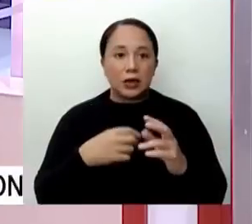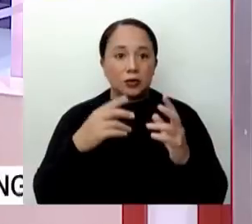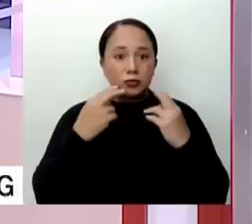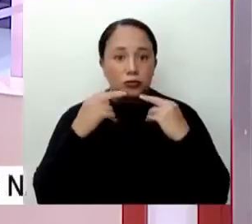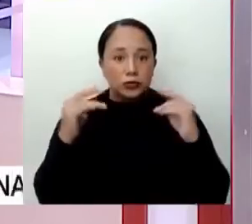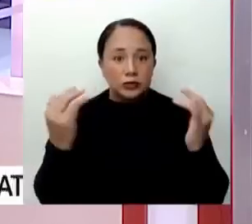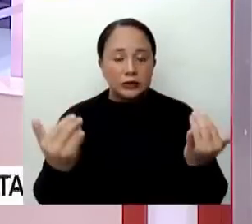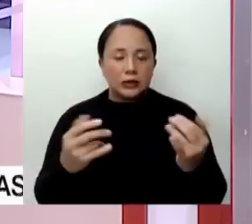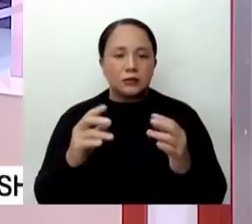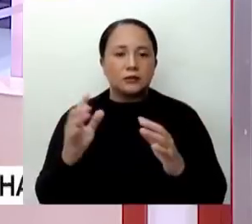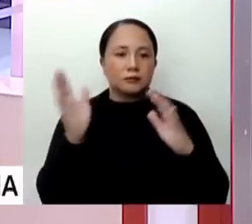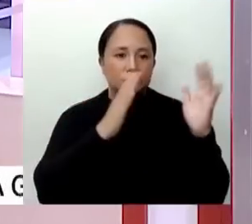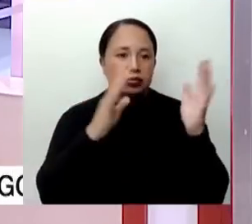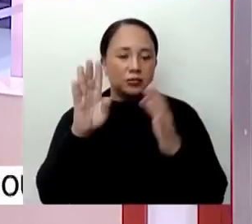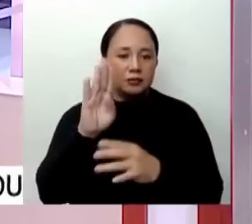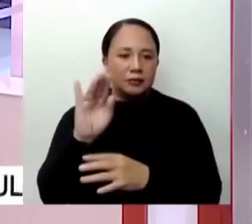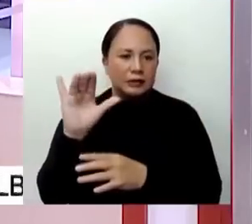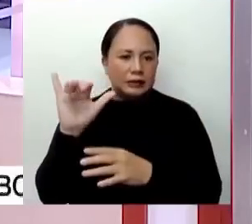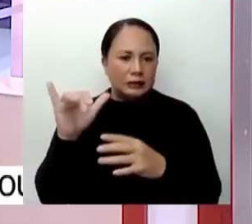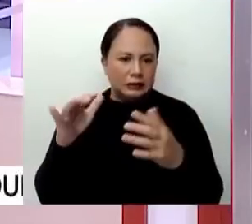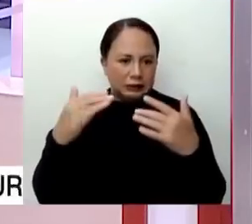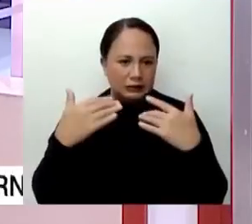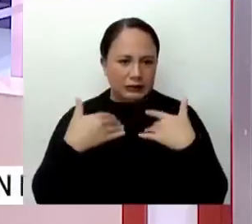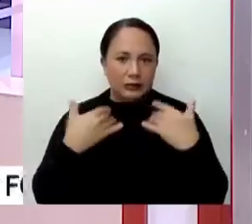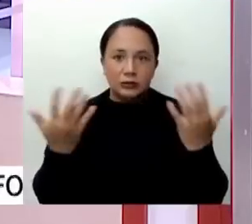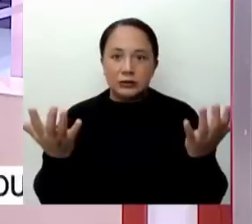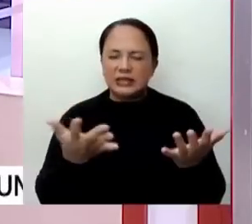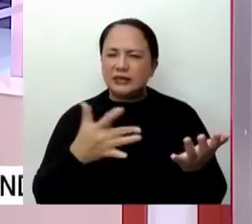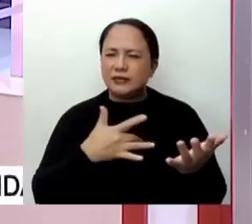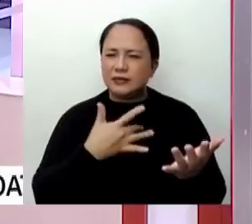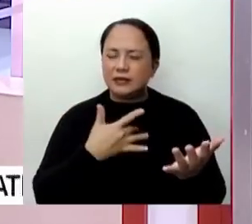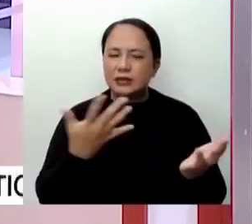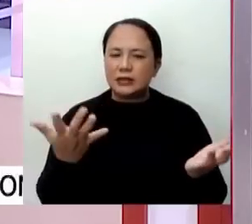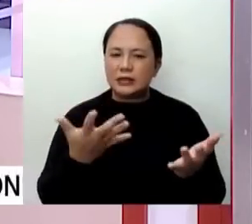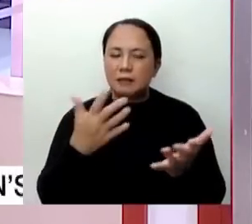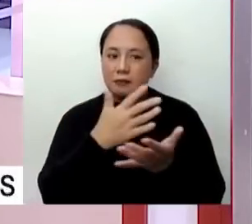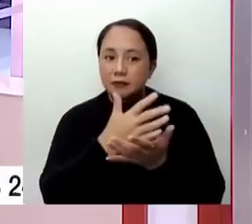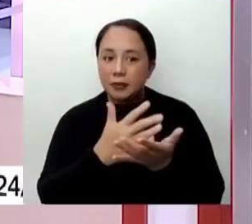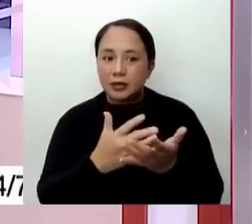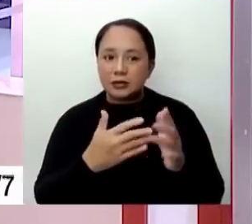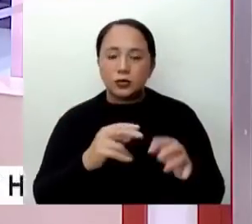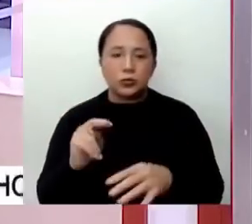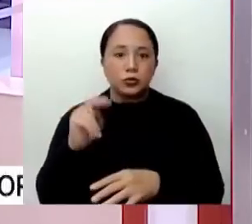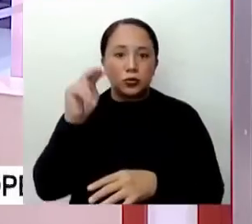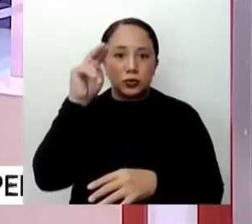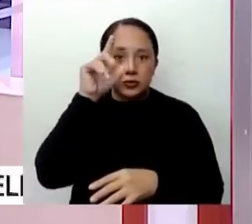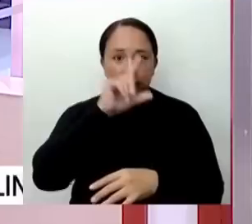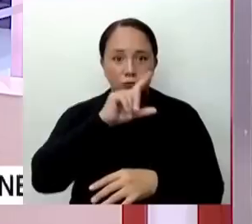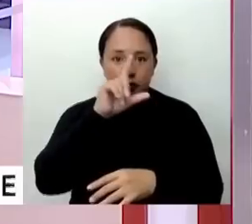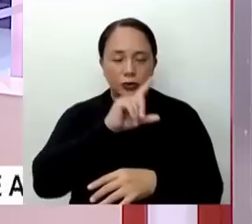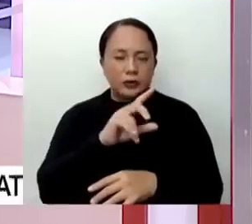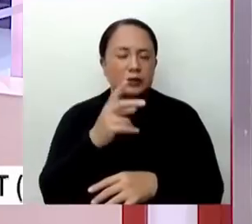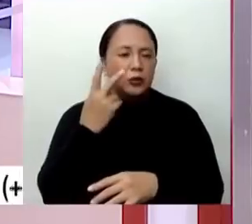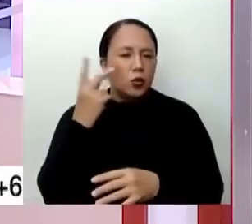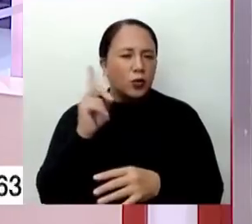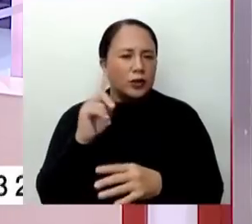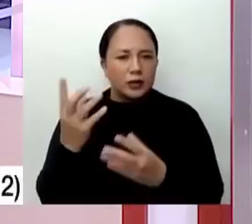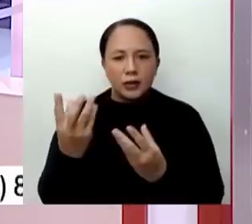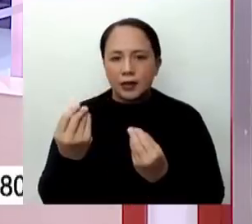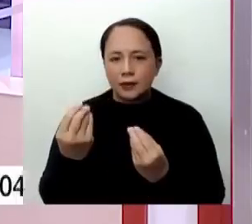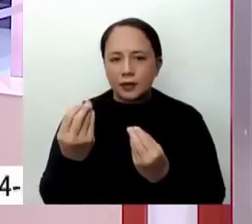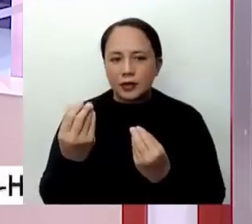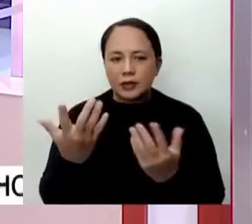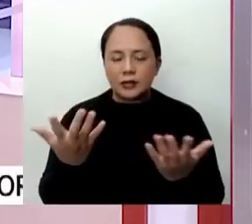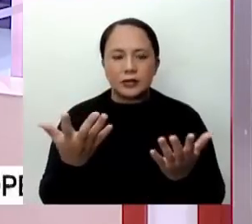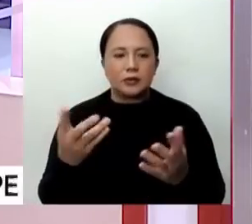Typhoon Betty already making its presence felt in some parts of northern Luzon. Let's check on the latest situation in the